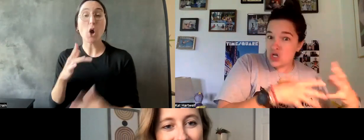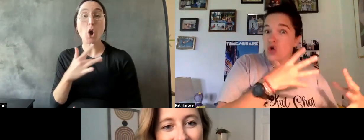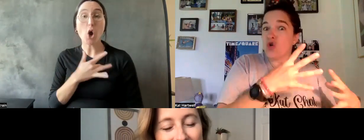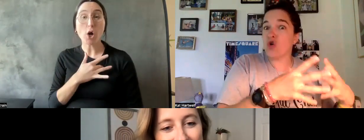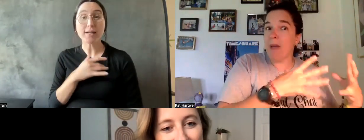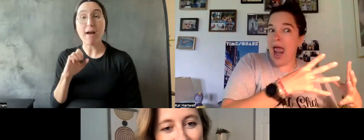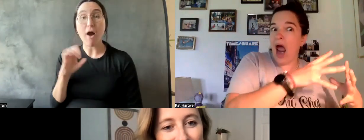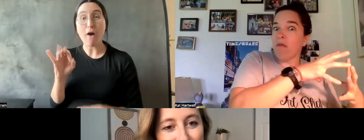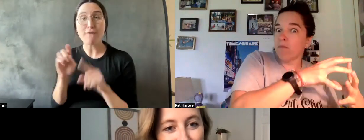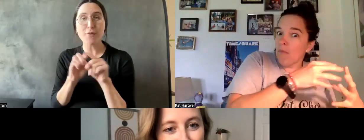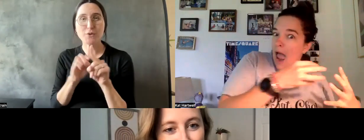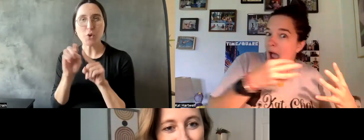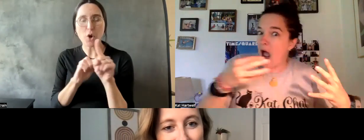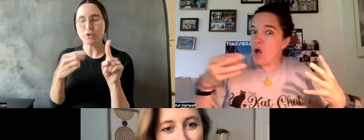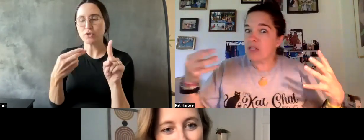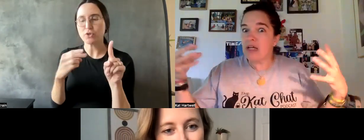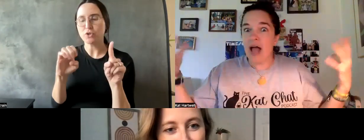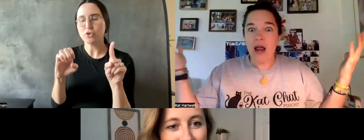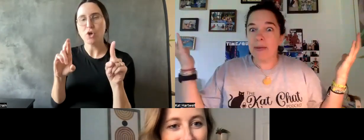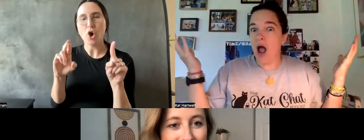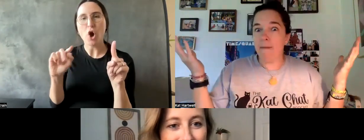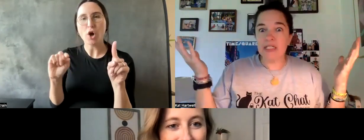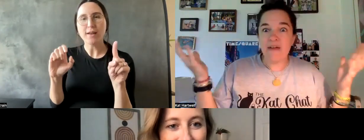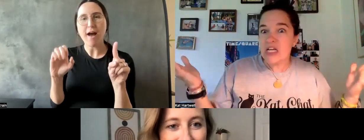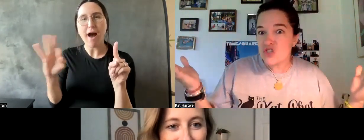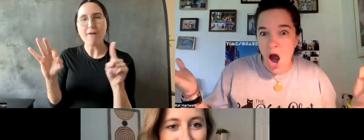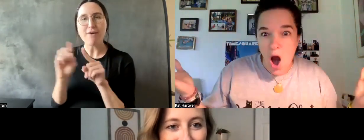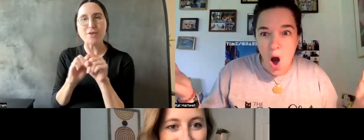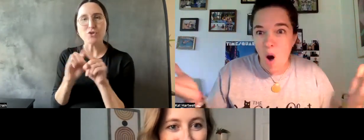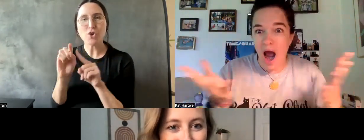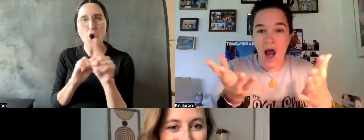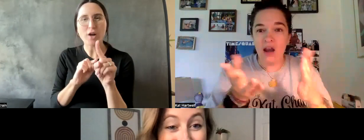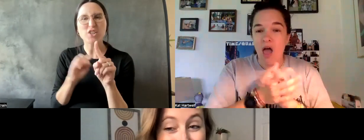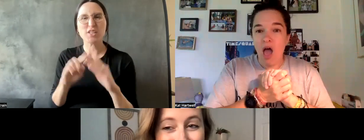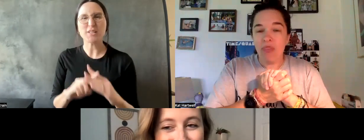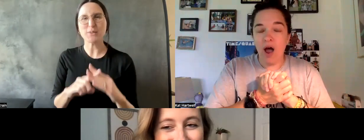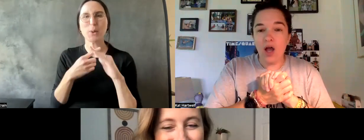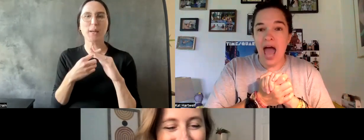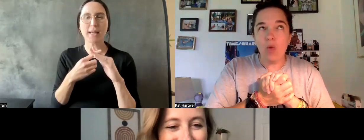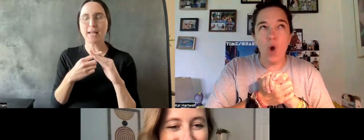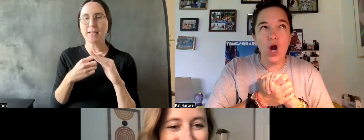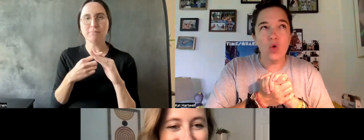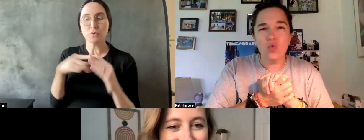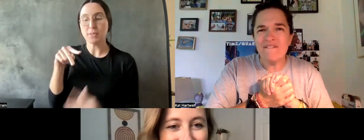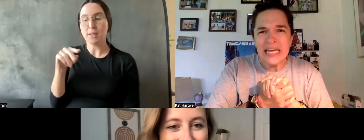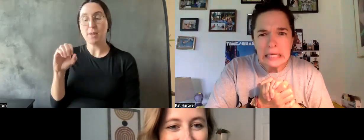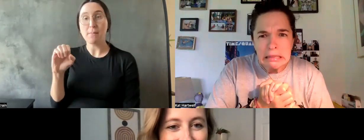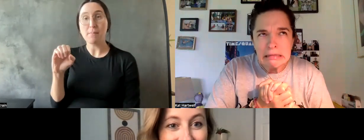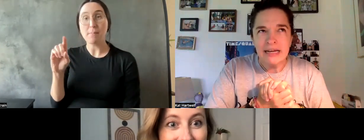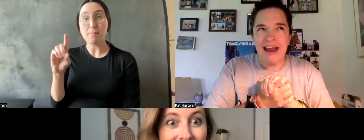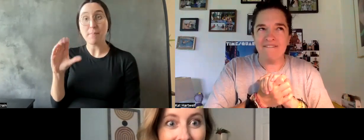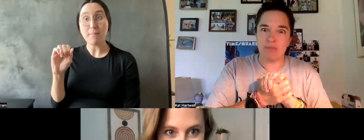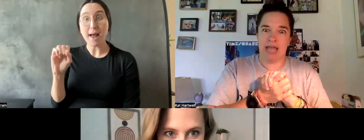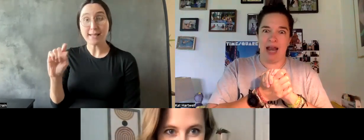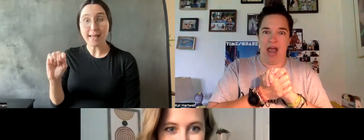on YouTube and how did it like become a TV show on the network